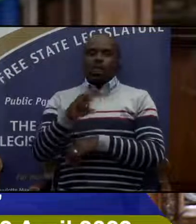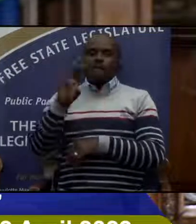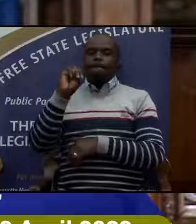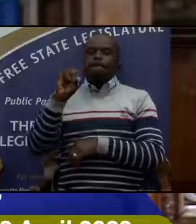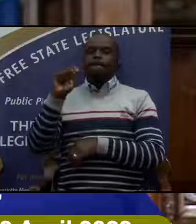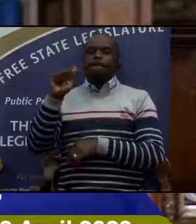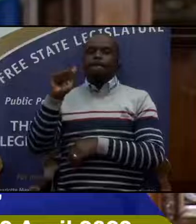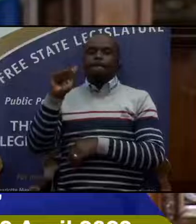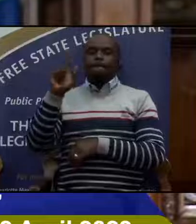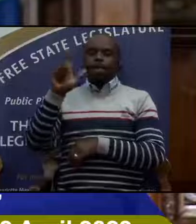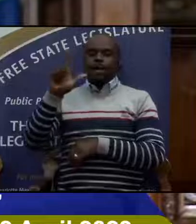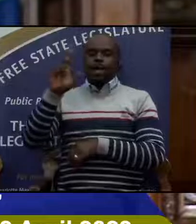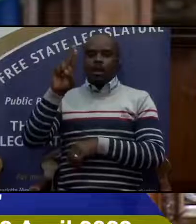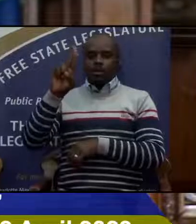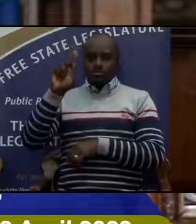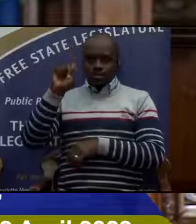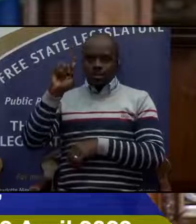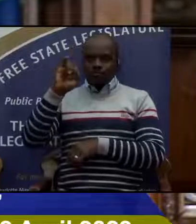after